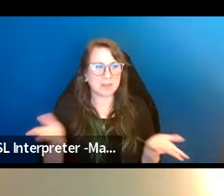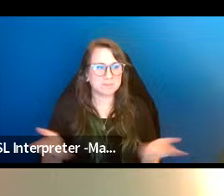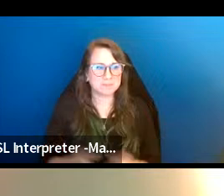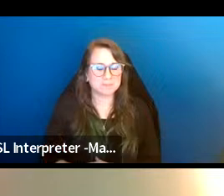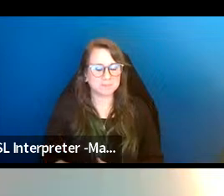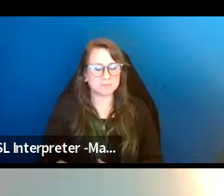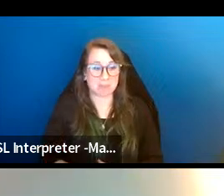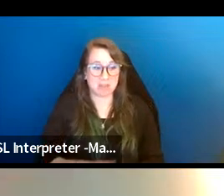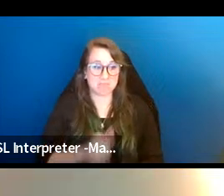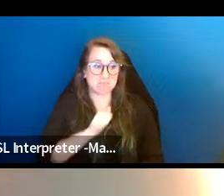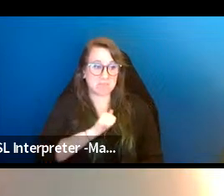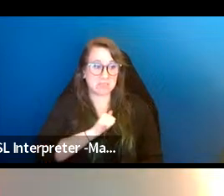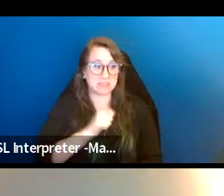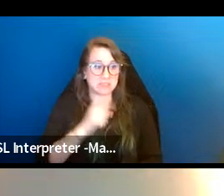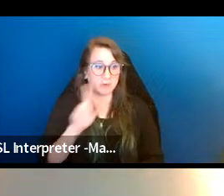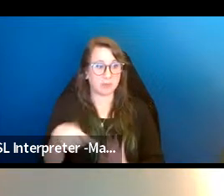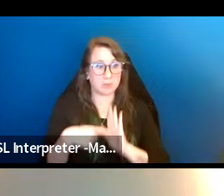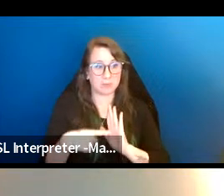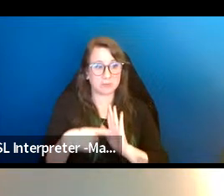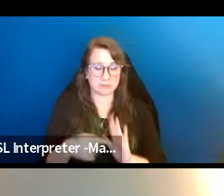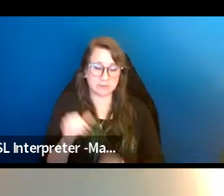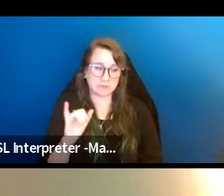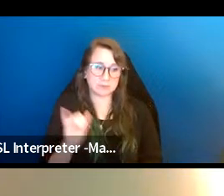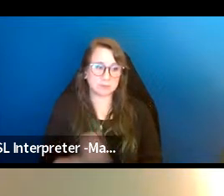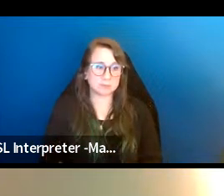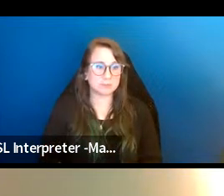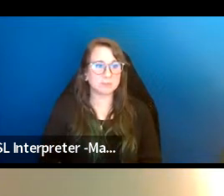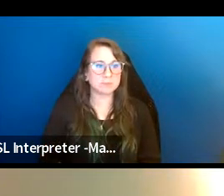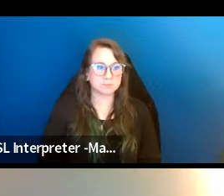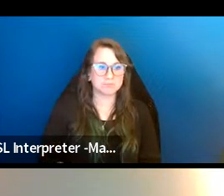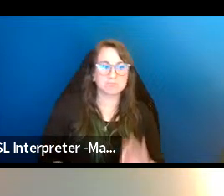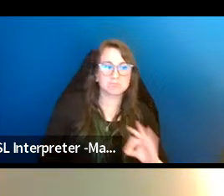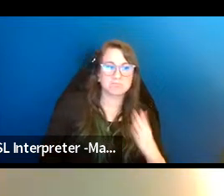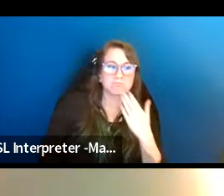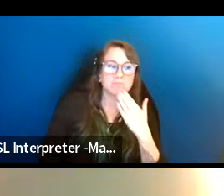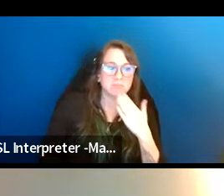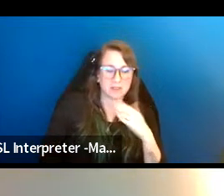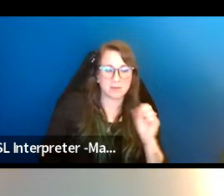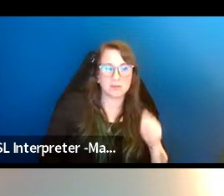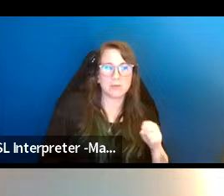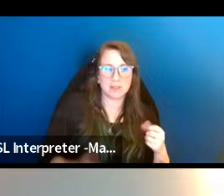and to me as their representative. Thanks, Commissioner. Yeah, please